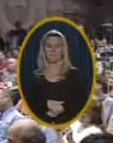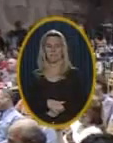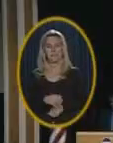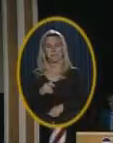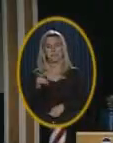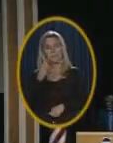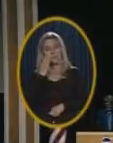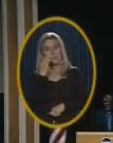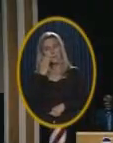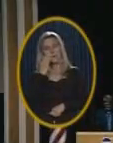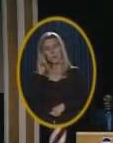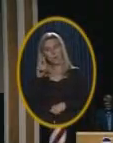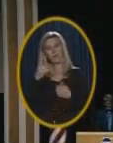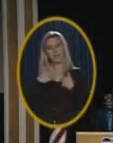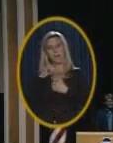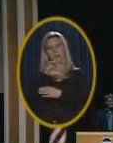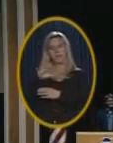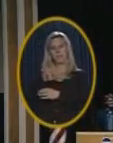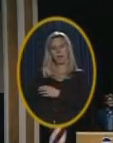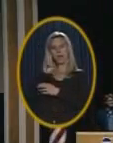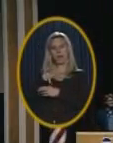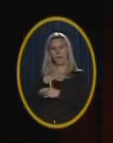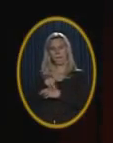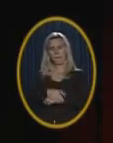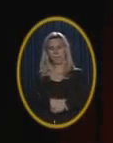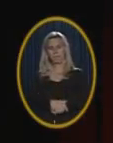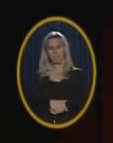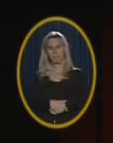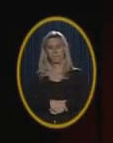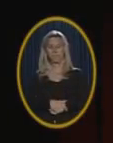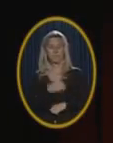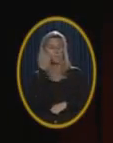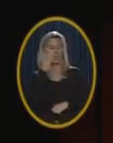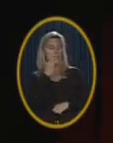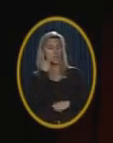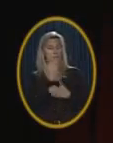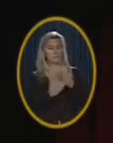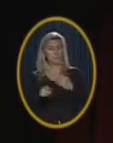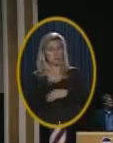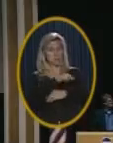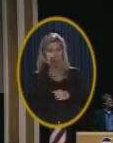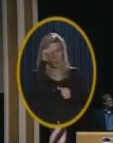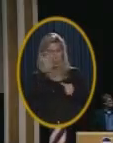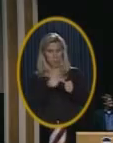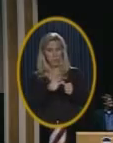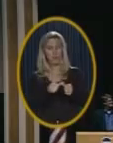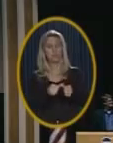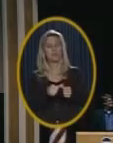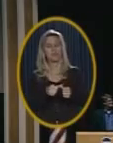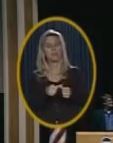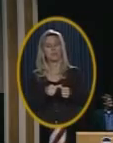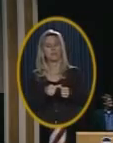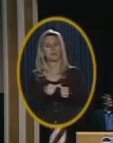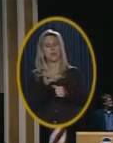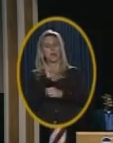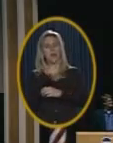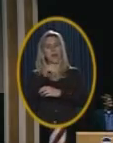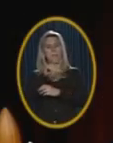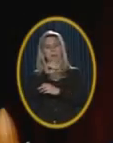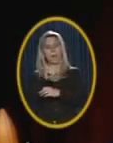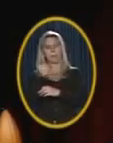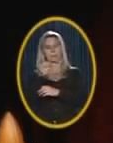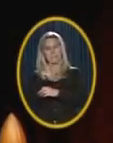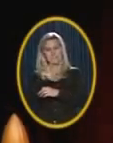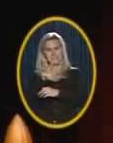So you know, I have to back that kind of stuff up. I don't know if some of you remember it. It was on Apollo 16